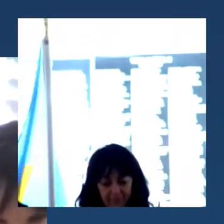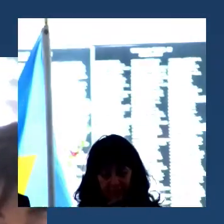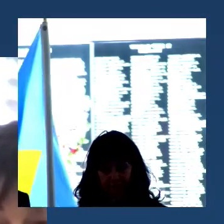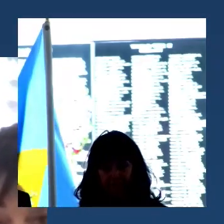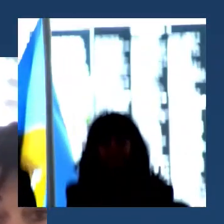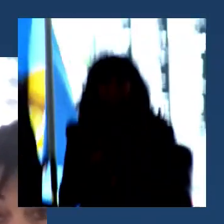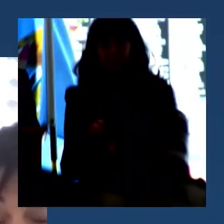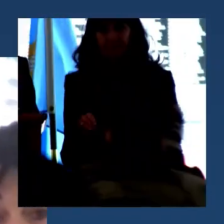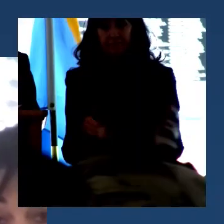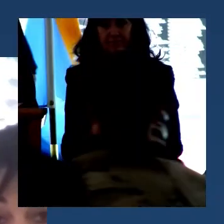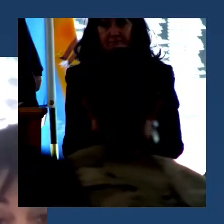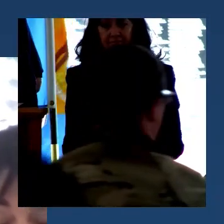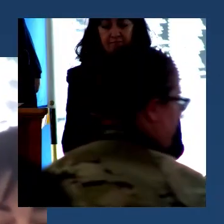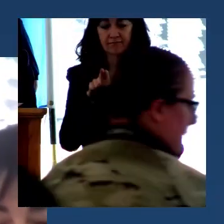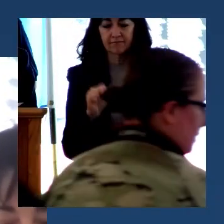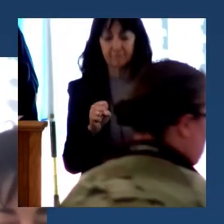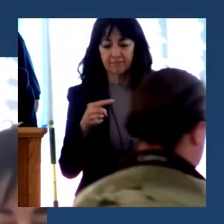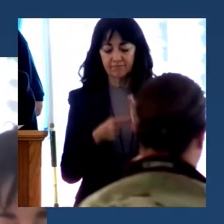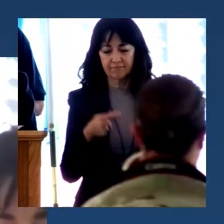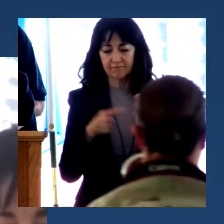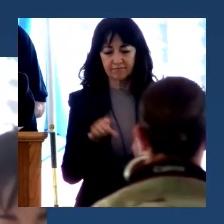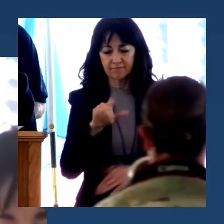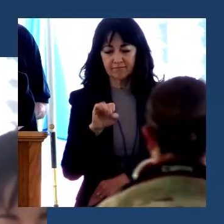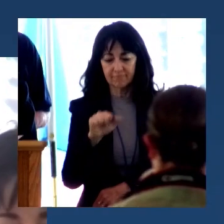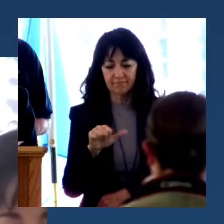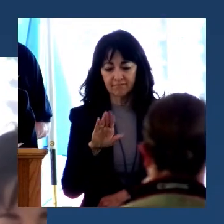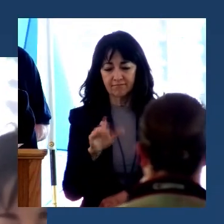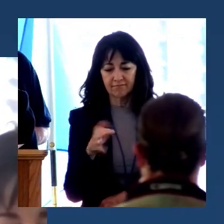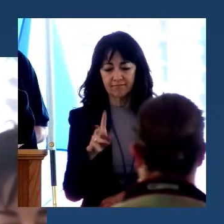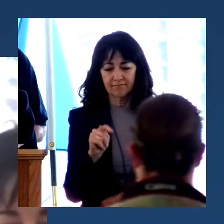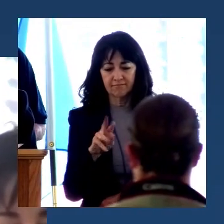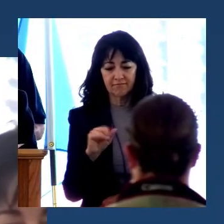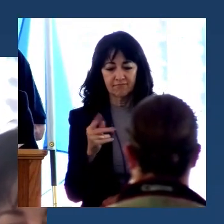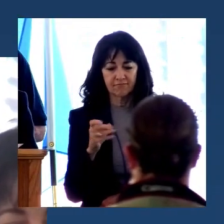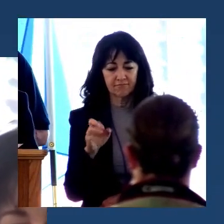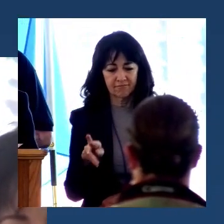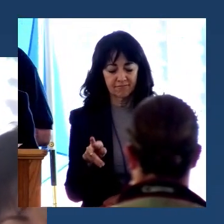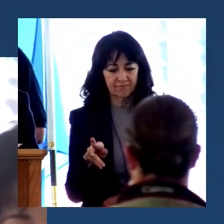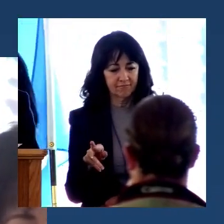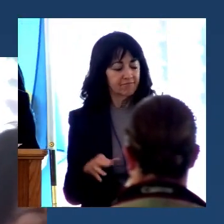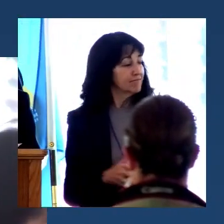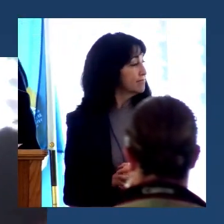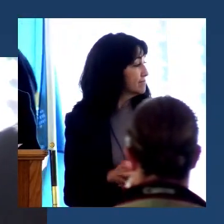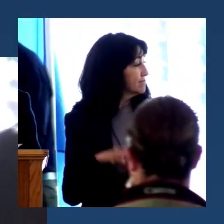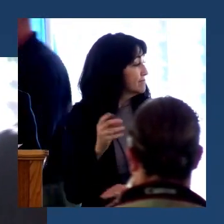Representing the Office of U.S. Representative Lisa Blunt Rochester, Krista Weed.